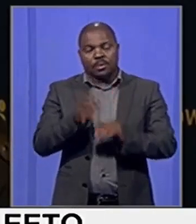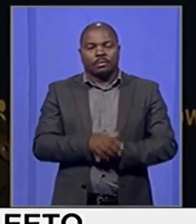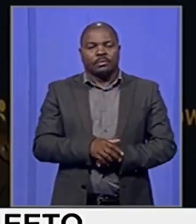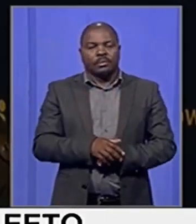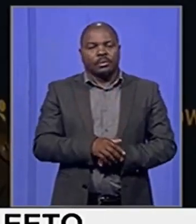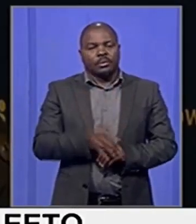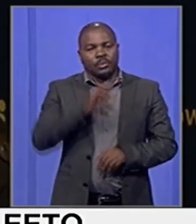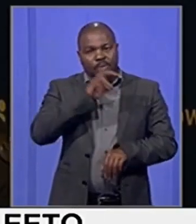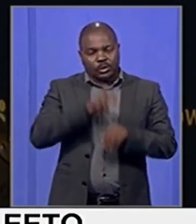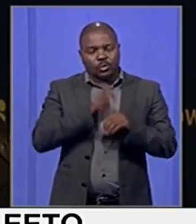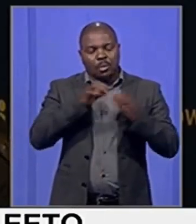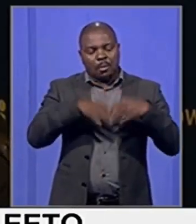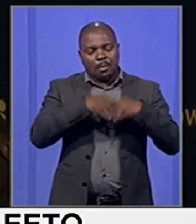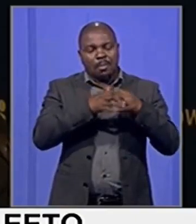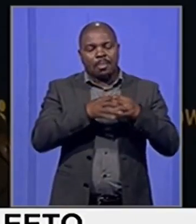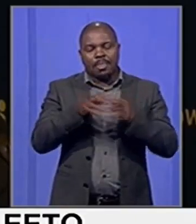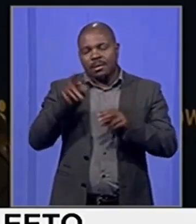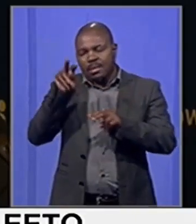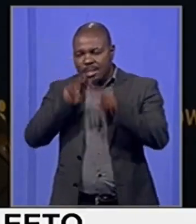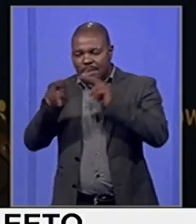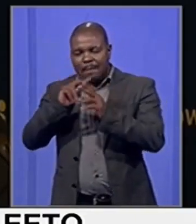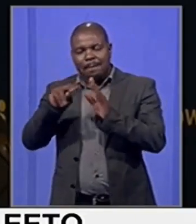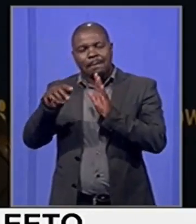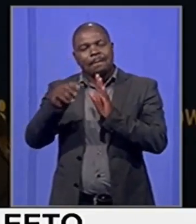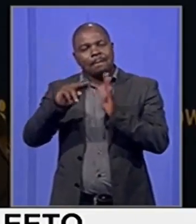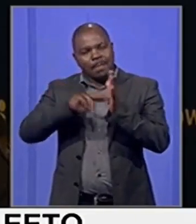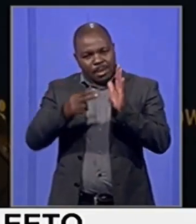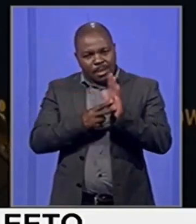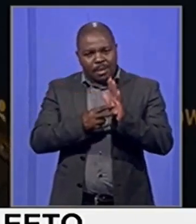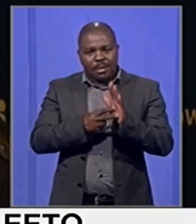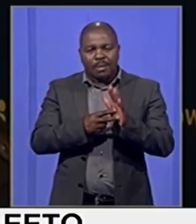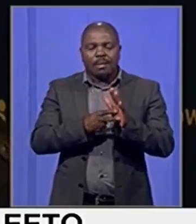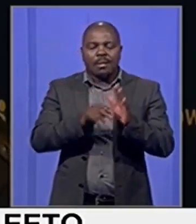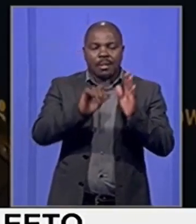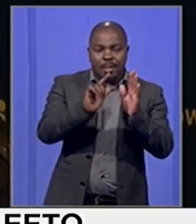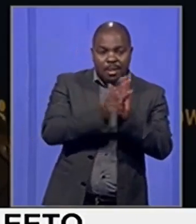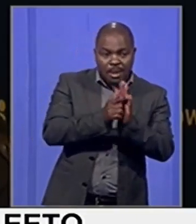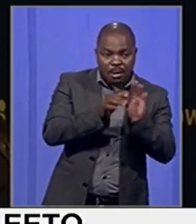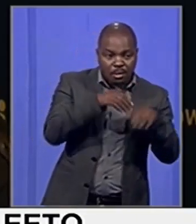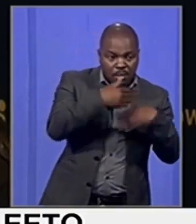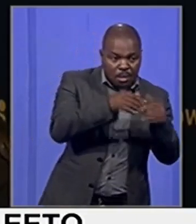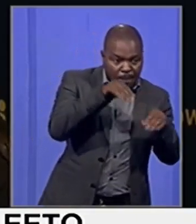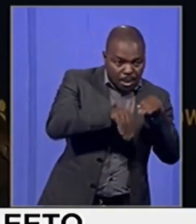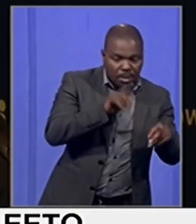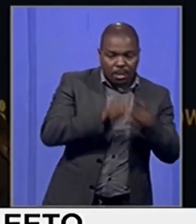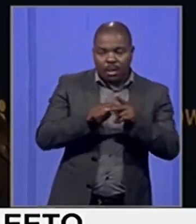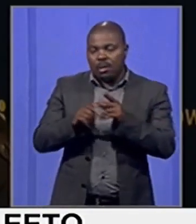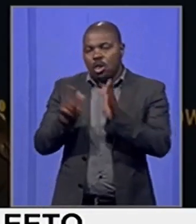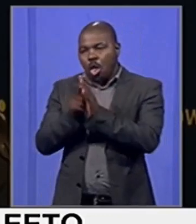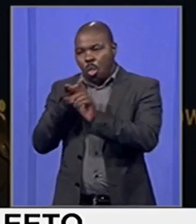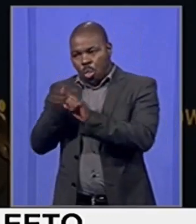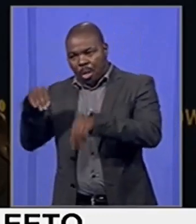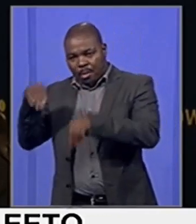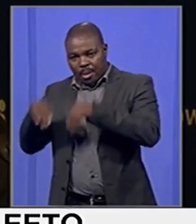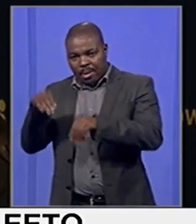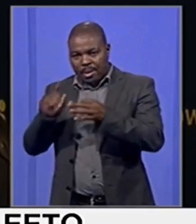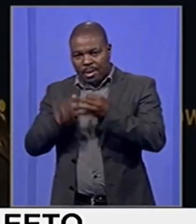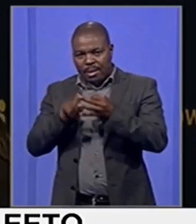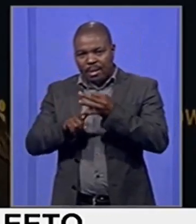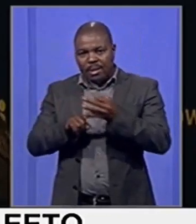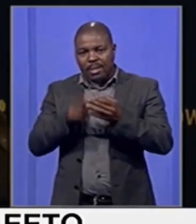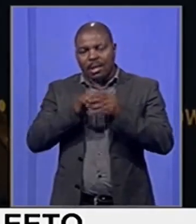an inspection plan and keep the data on both legal and illegal mining, including where there is double